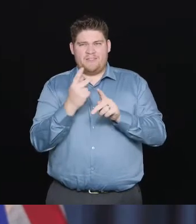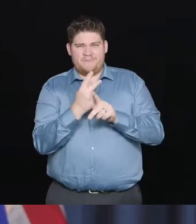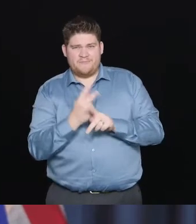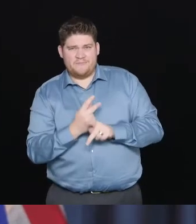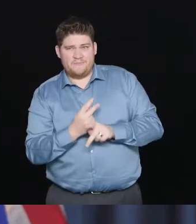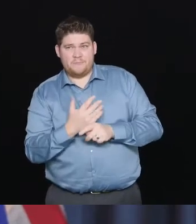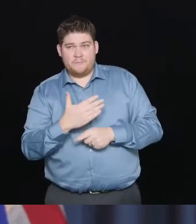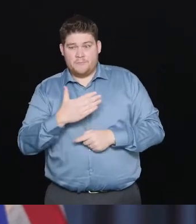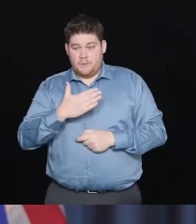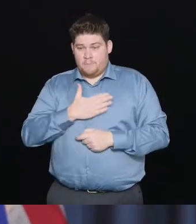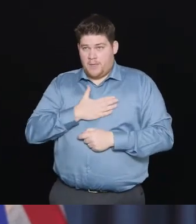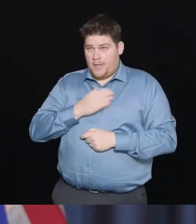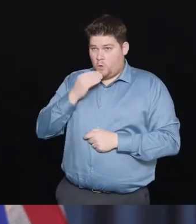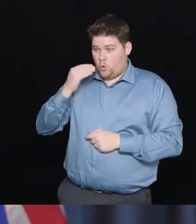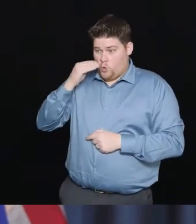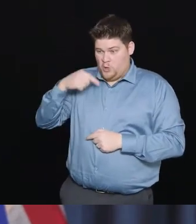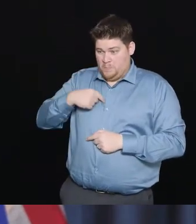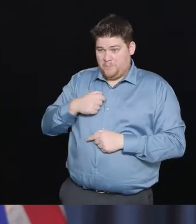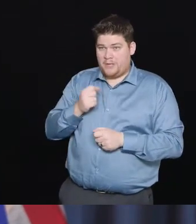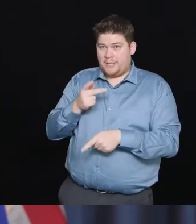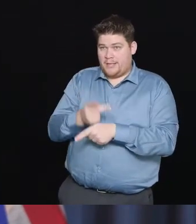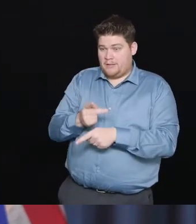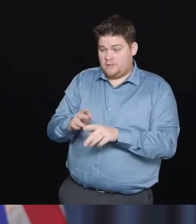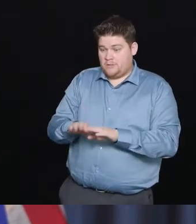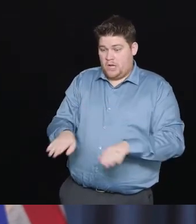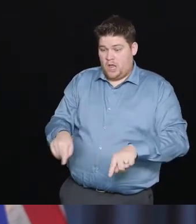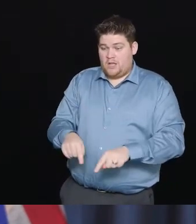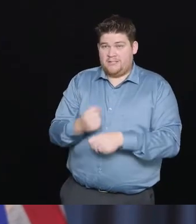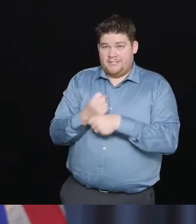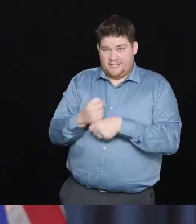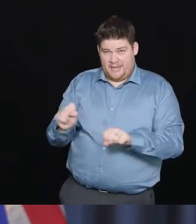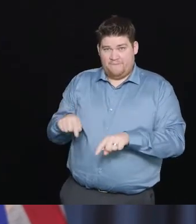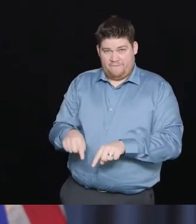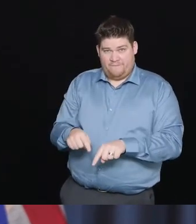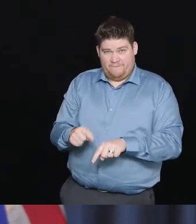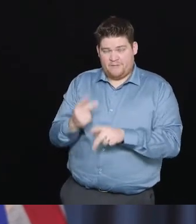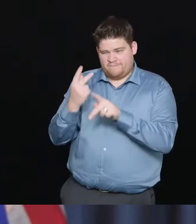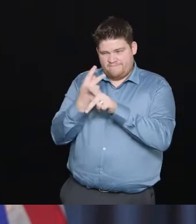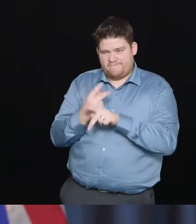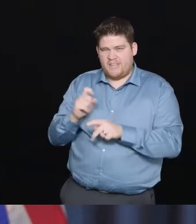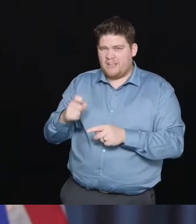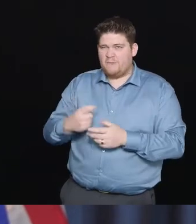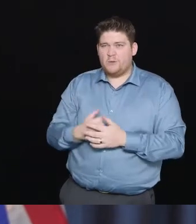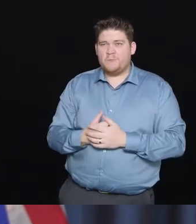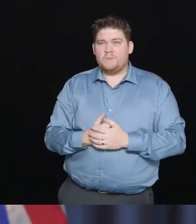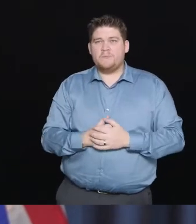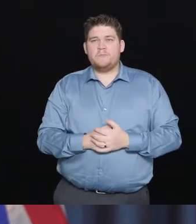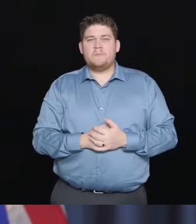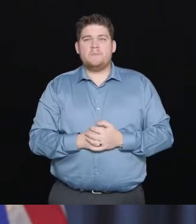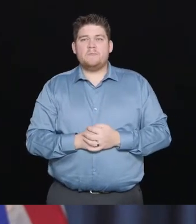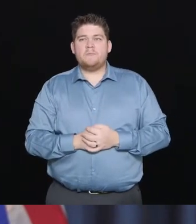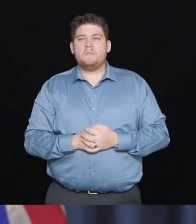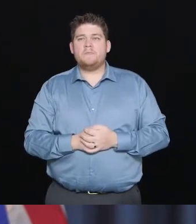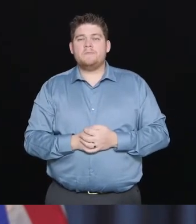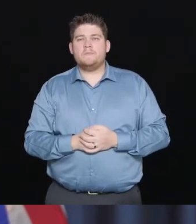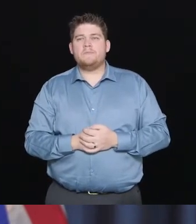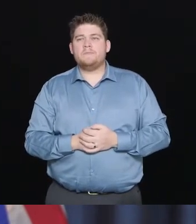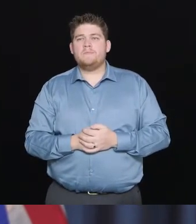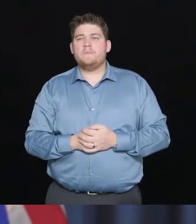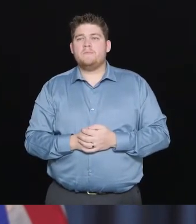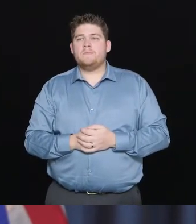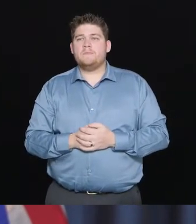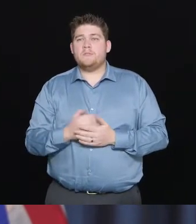Quebec said that they should stay with the strictest parent, but I'm not sure it's that simple. I think there is a lot of things in